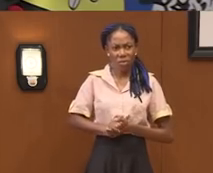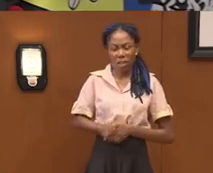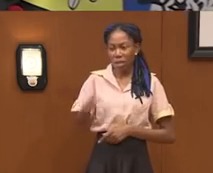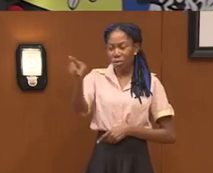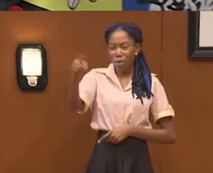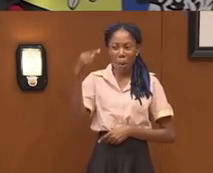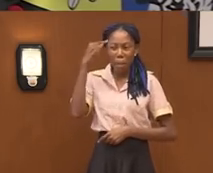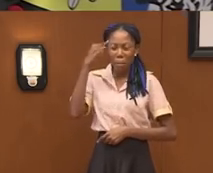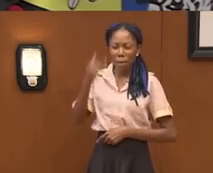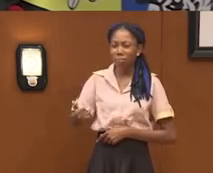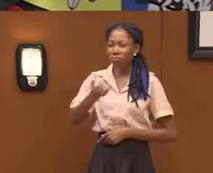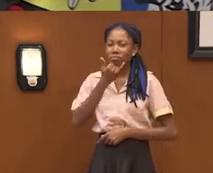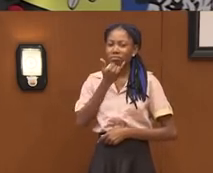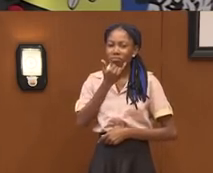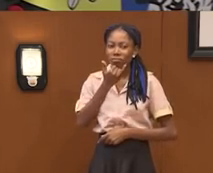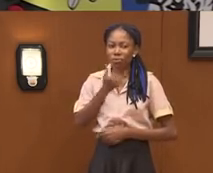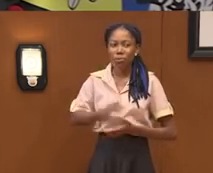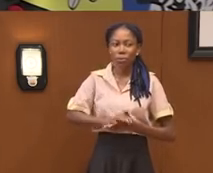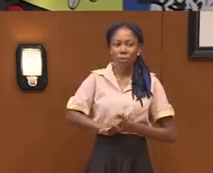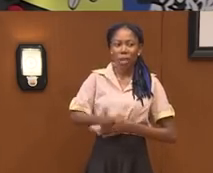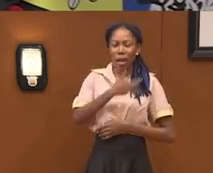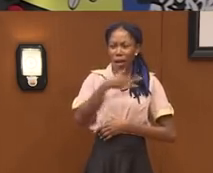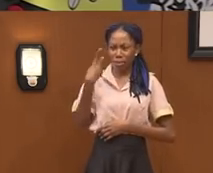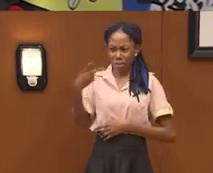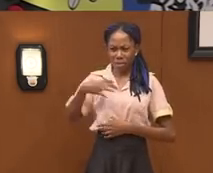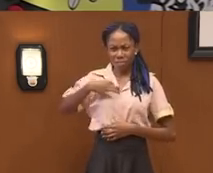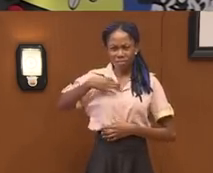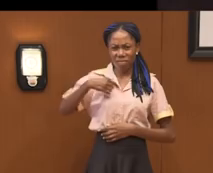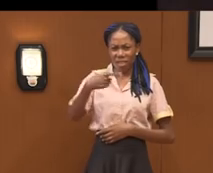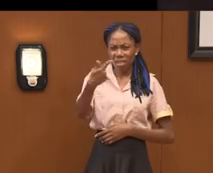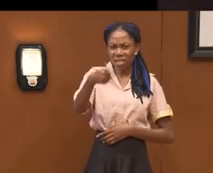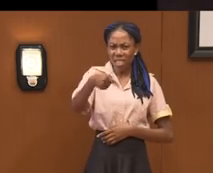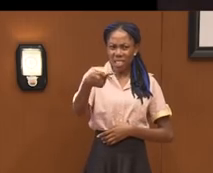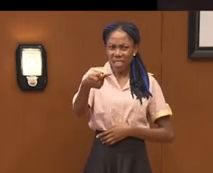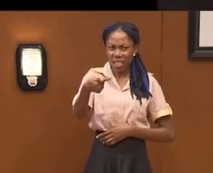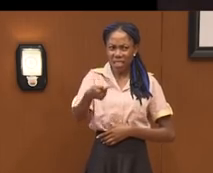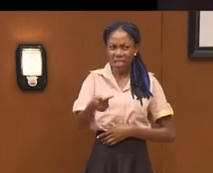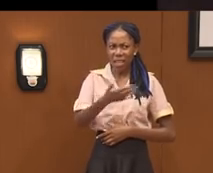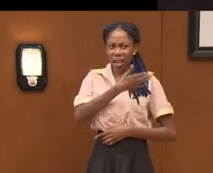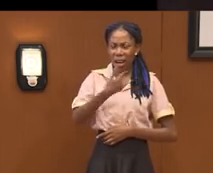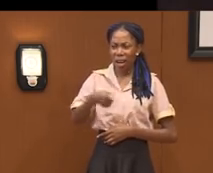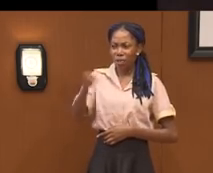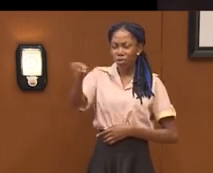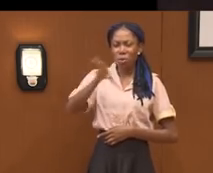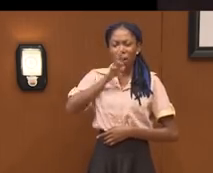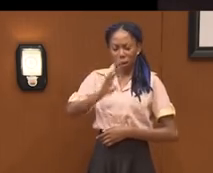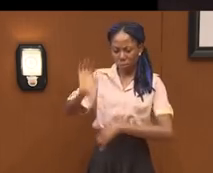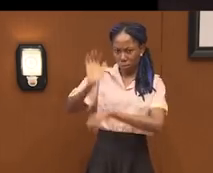your mindset is wrong. And you are putting on that stuff. You are supposed to be a